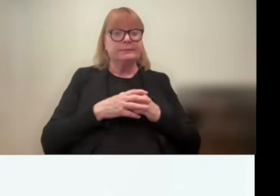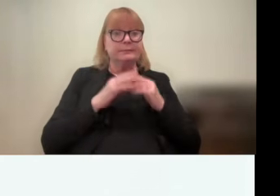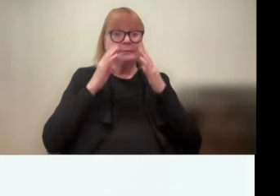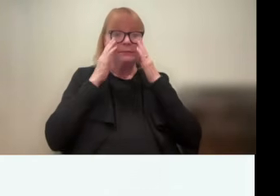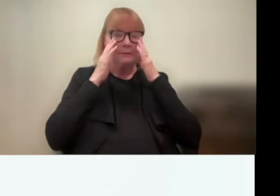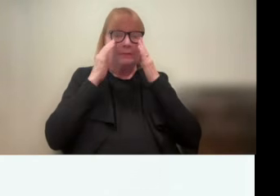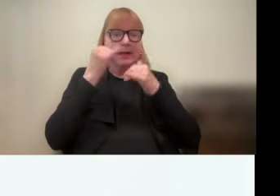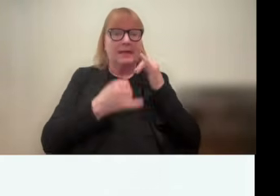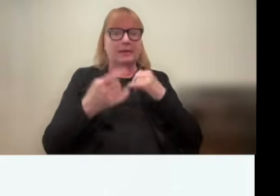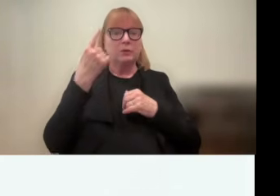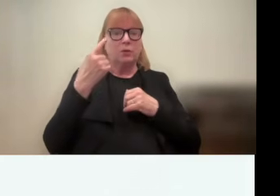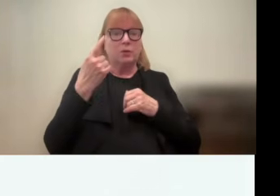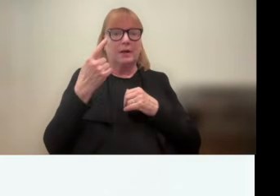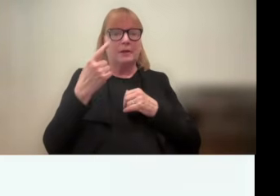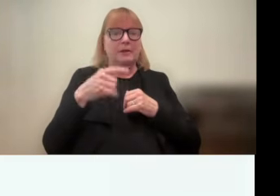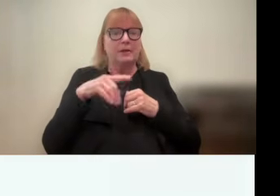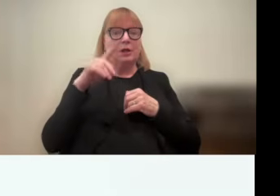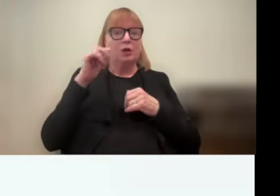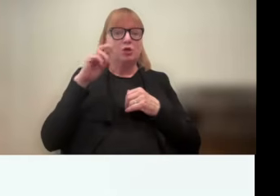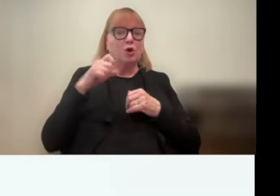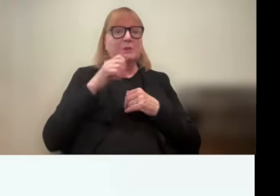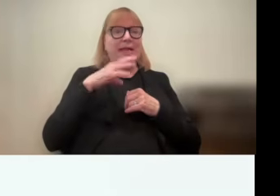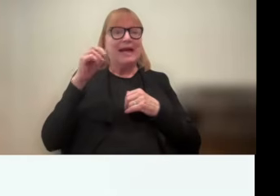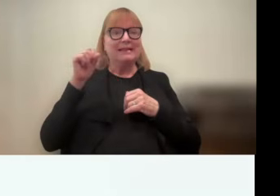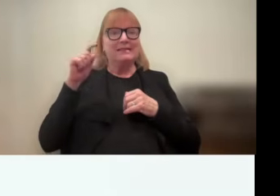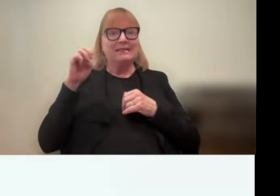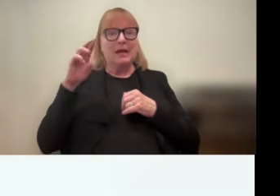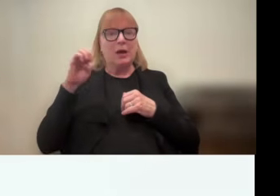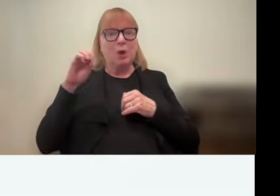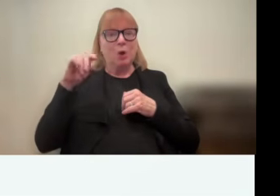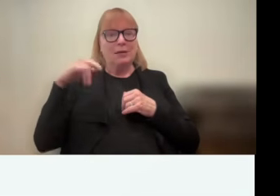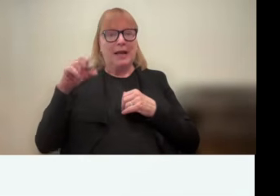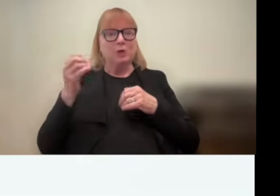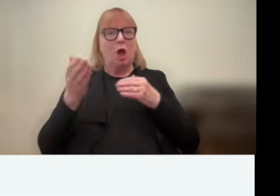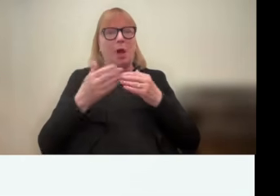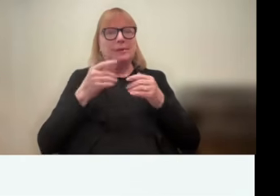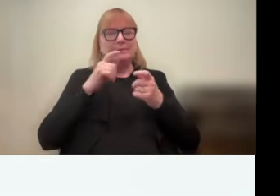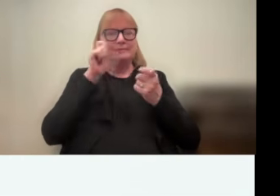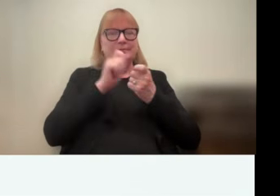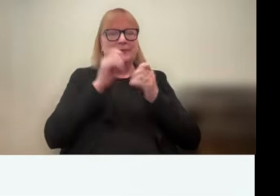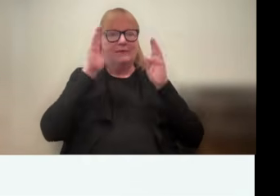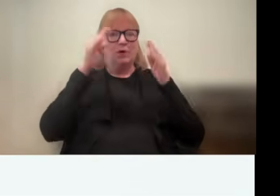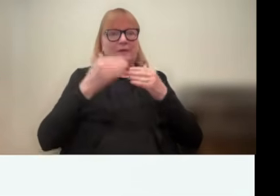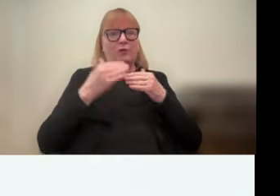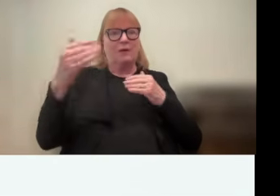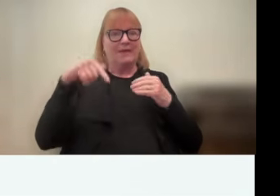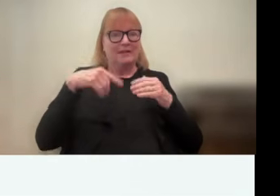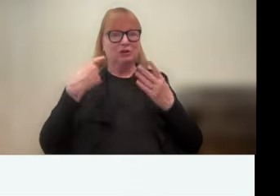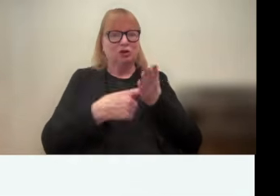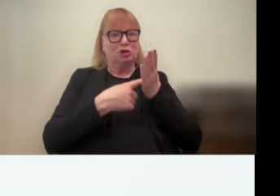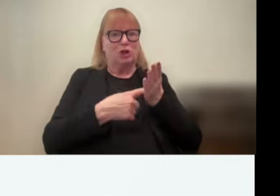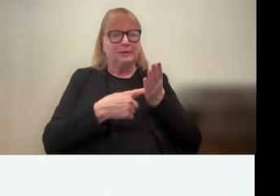The last one is the tropes and stereotypes, and this is one that we're going to be almost exclusively focusing on for the rest of this